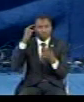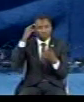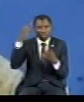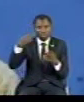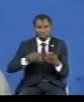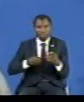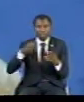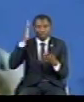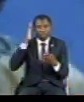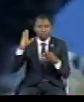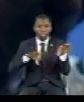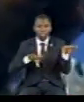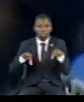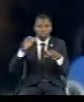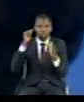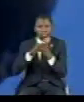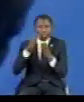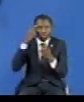Jesus' name.